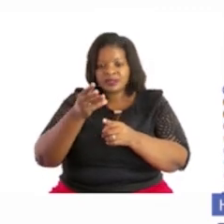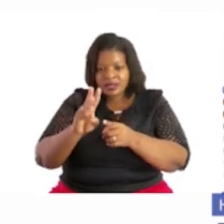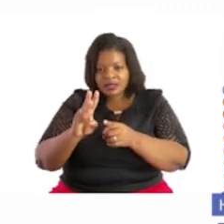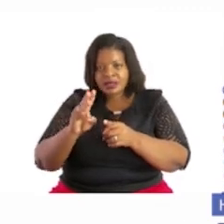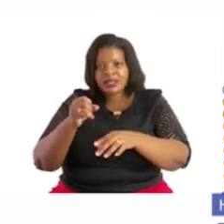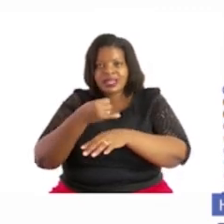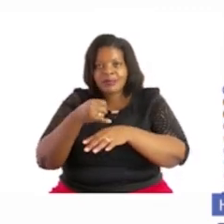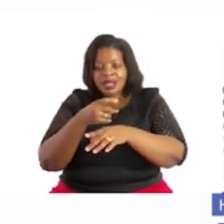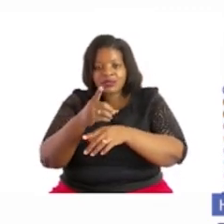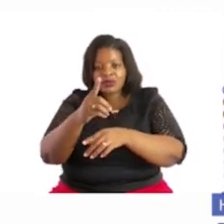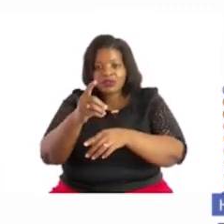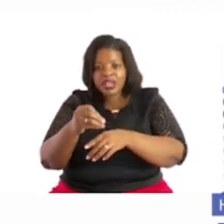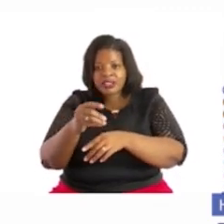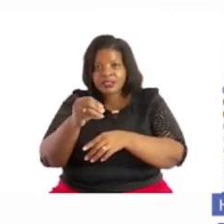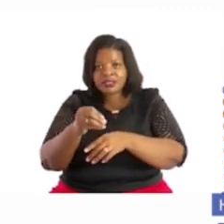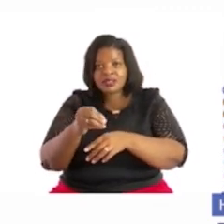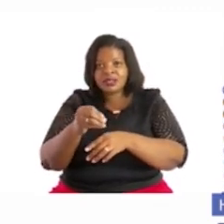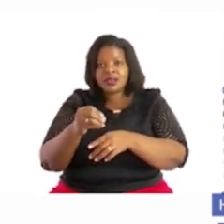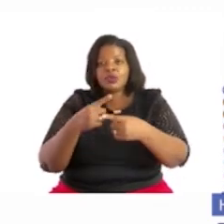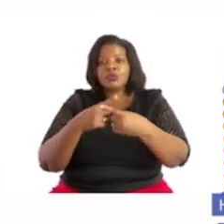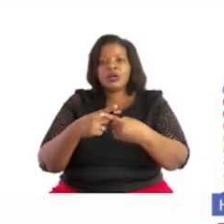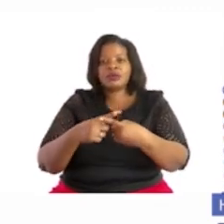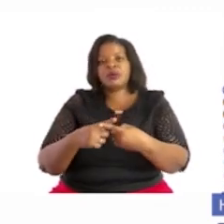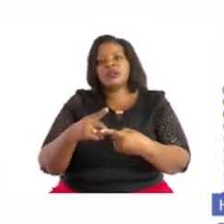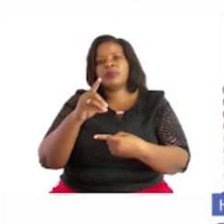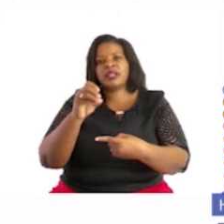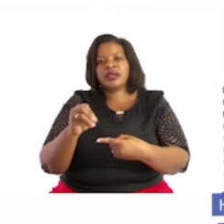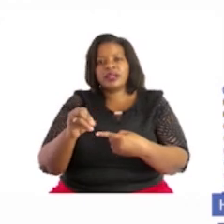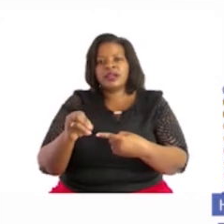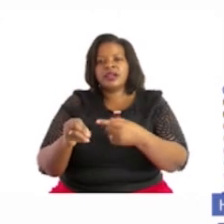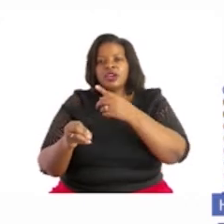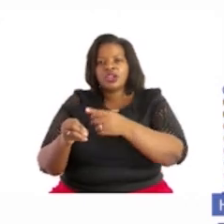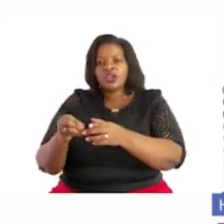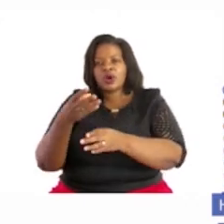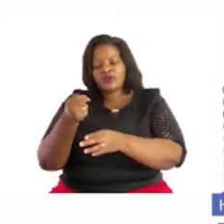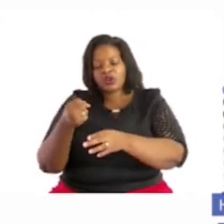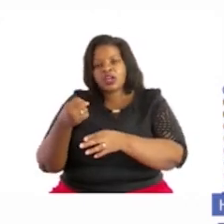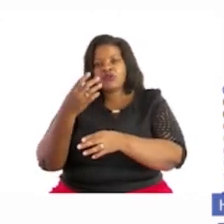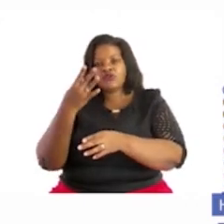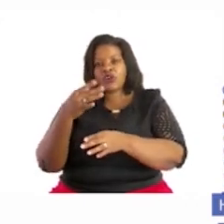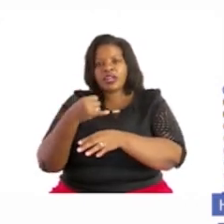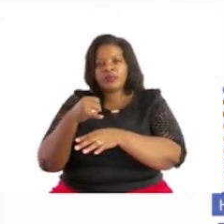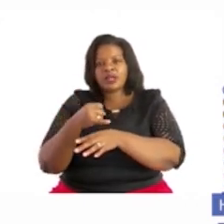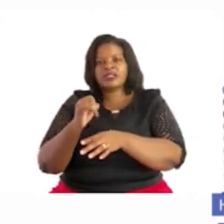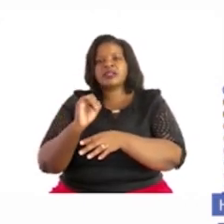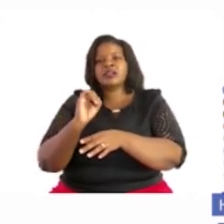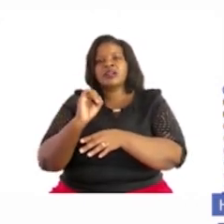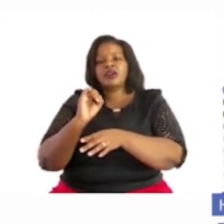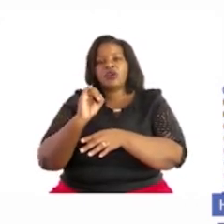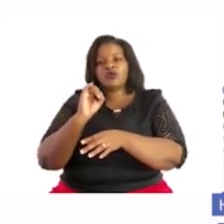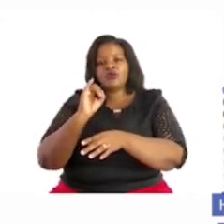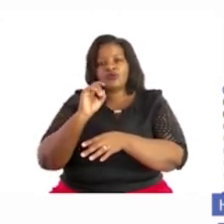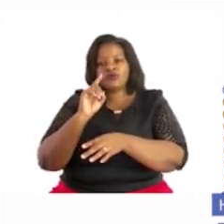of tens, you have to multiply with 10. We have 4 in position of a unit, and the unit in